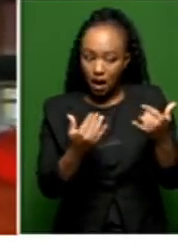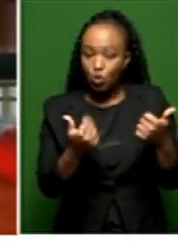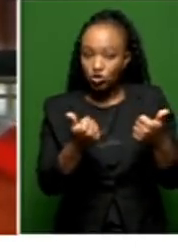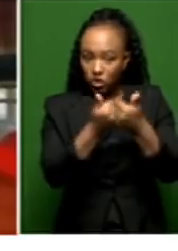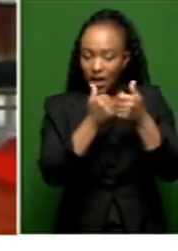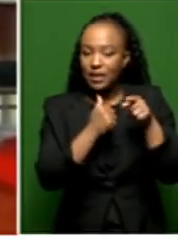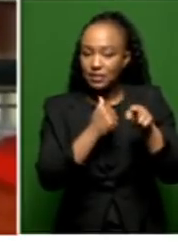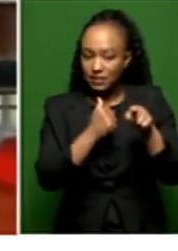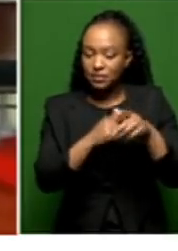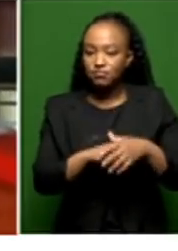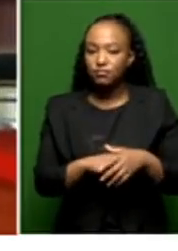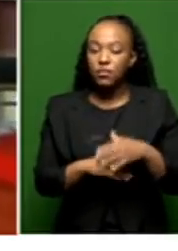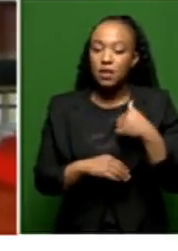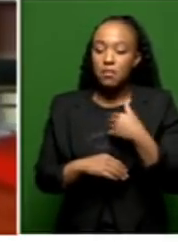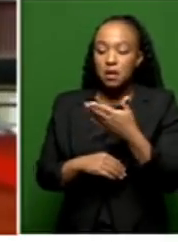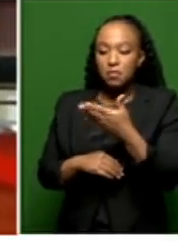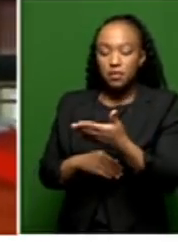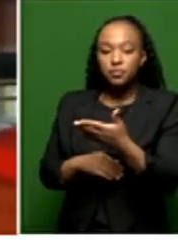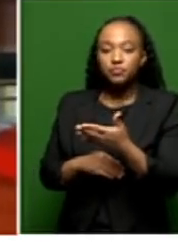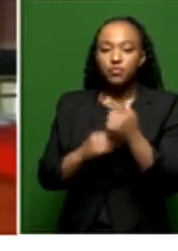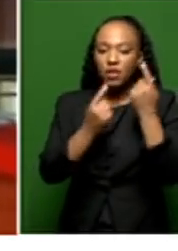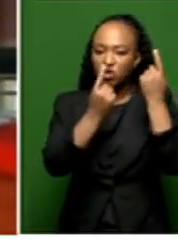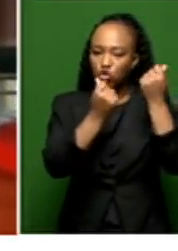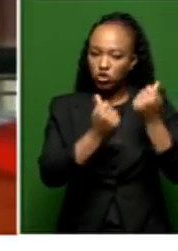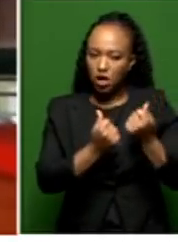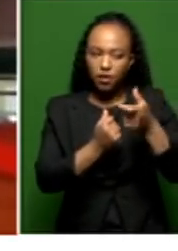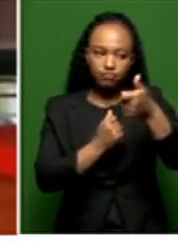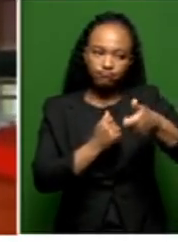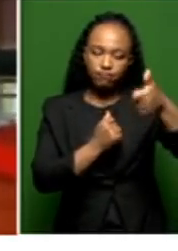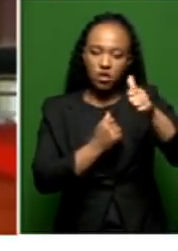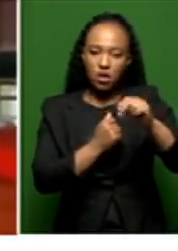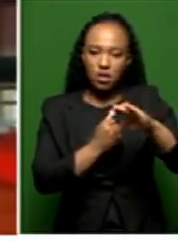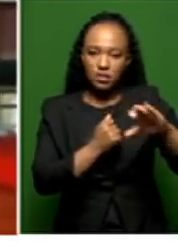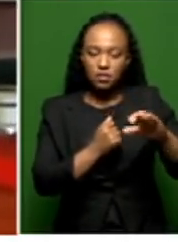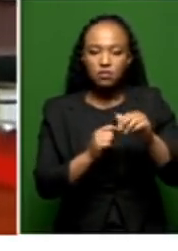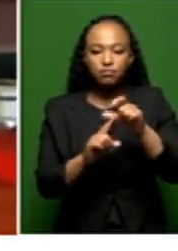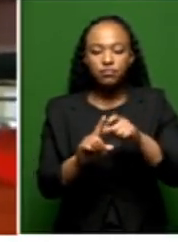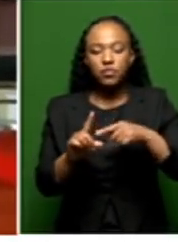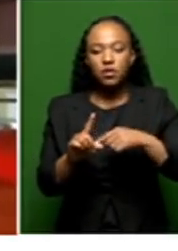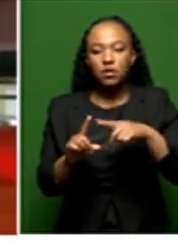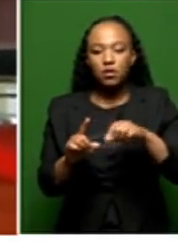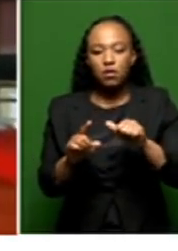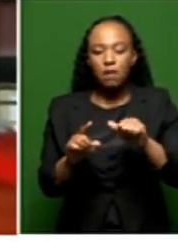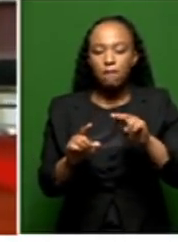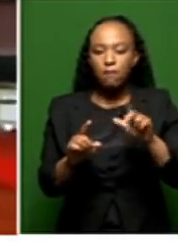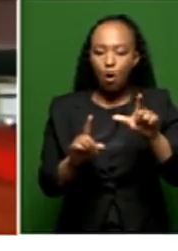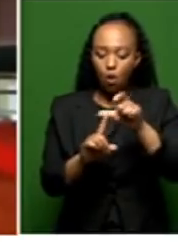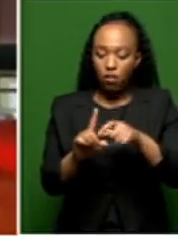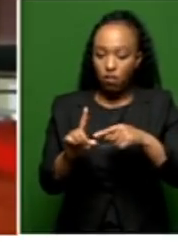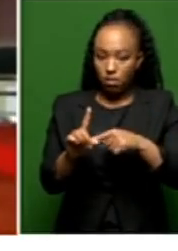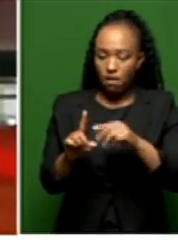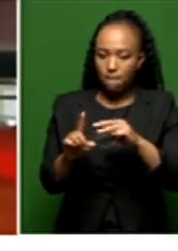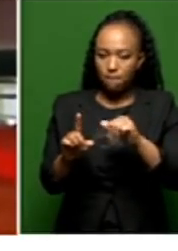challenges. With me, I have the Treasurer General of the ANC, Ntate Paul Mashatile, to talk to us